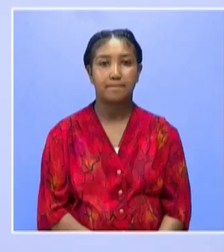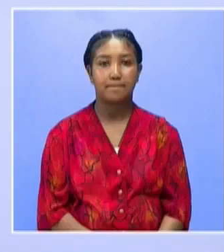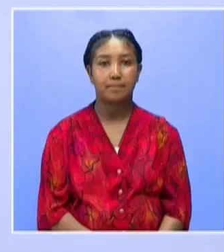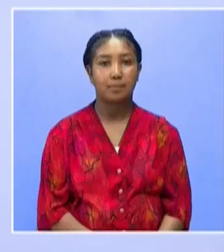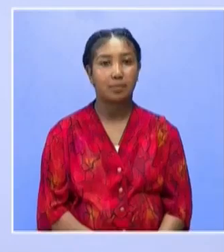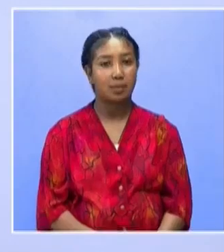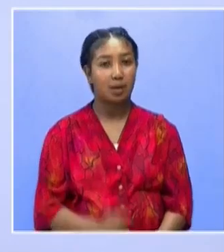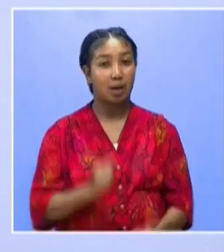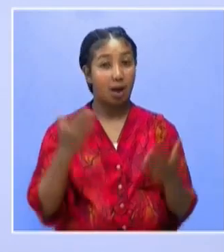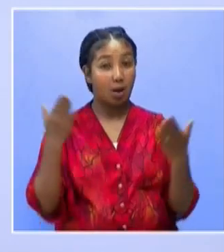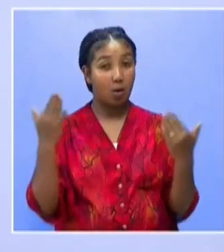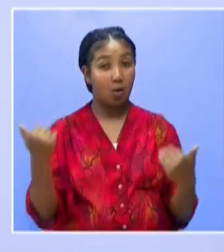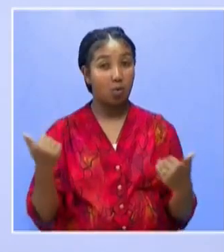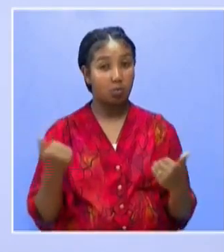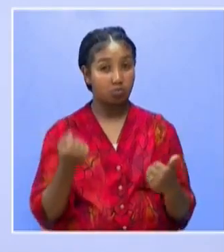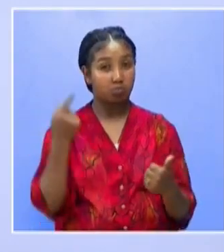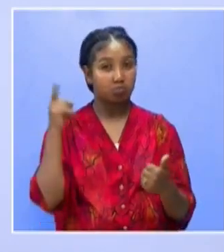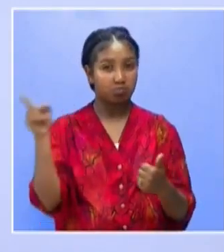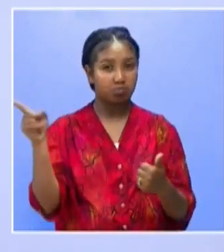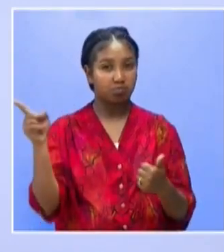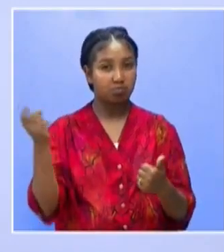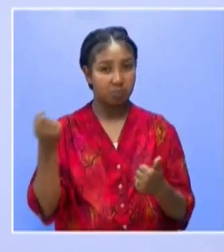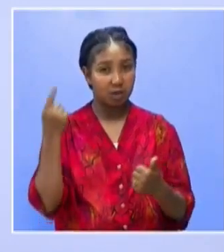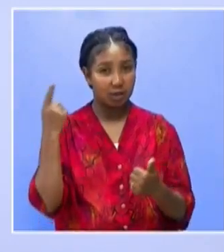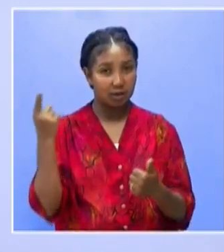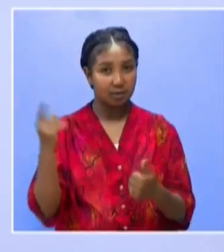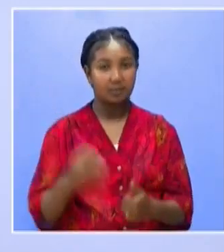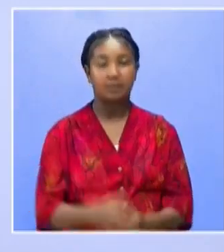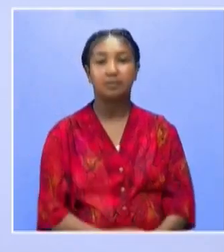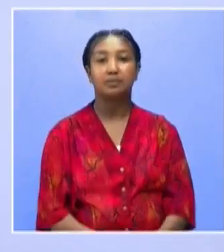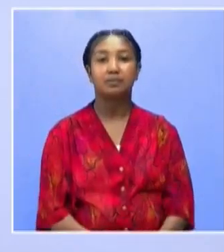I hope I'm clear with this concept here.